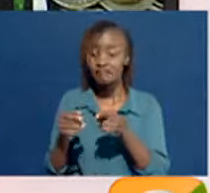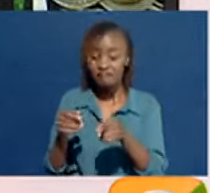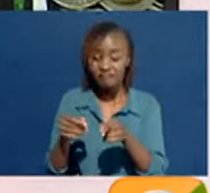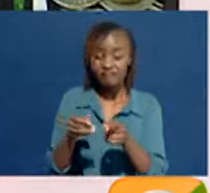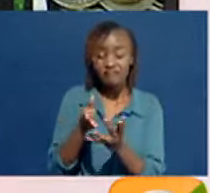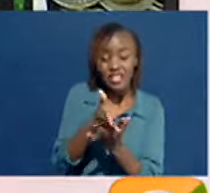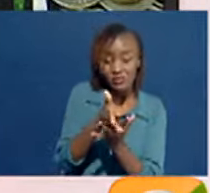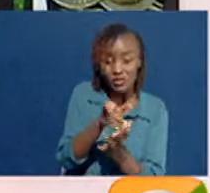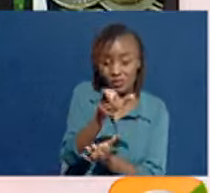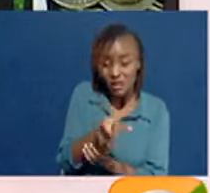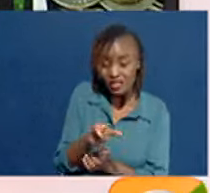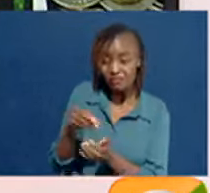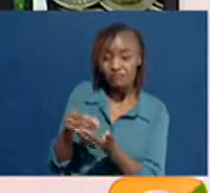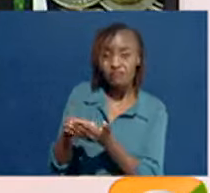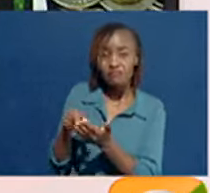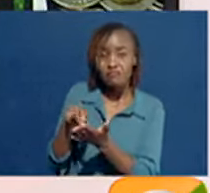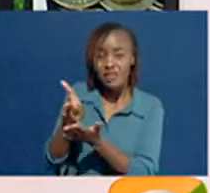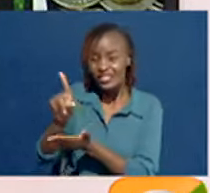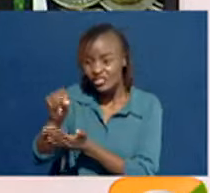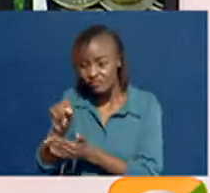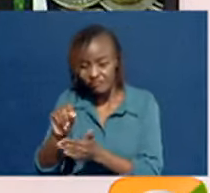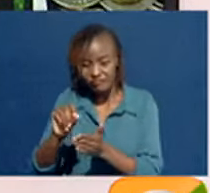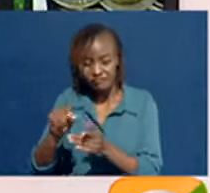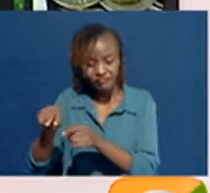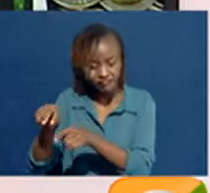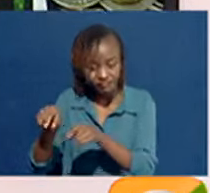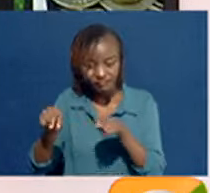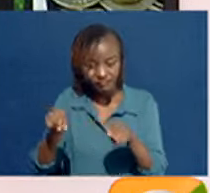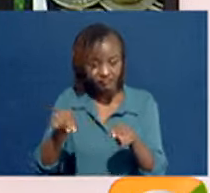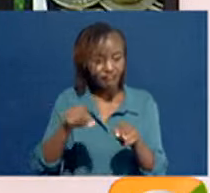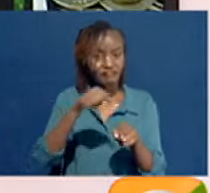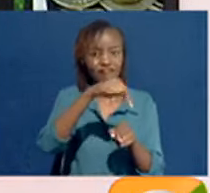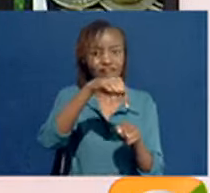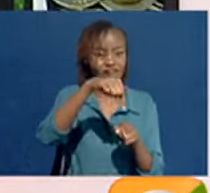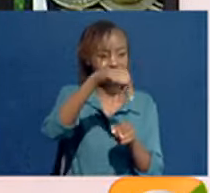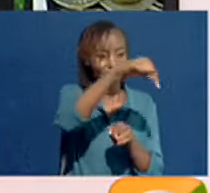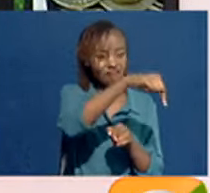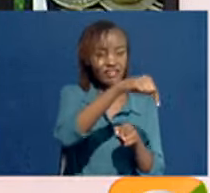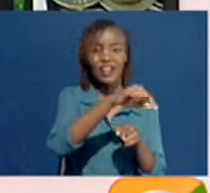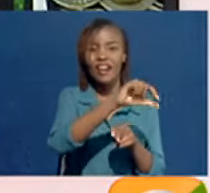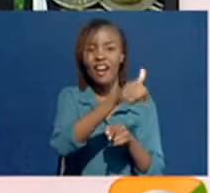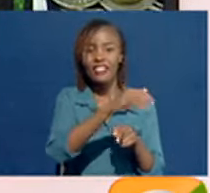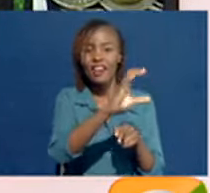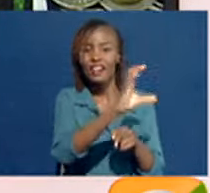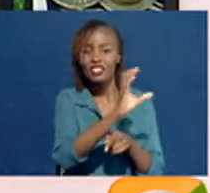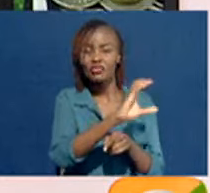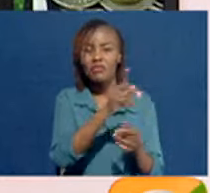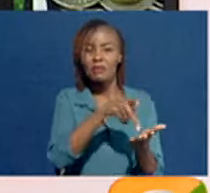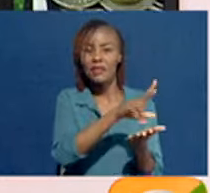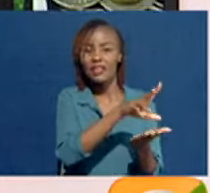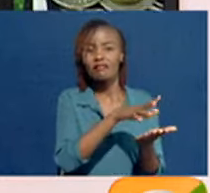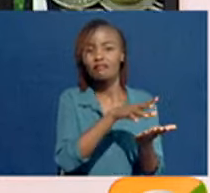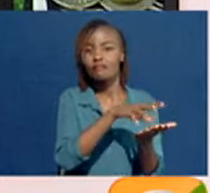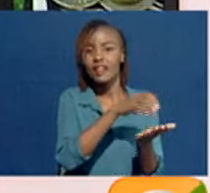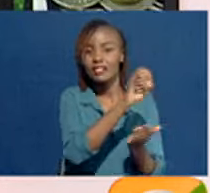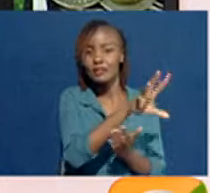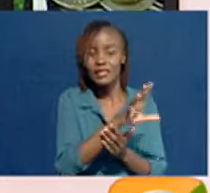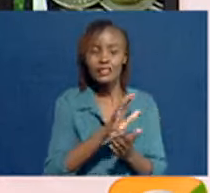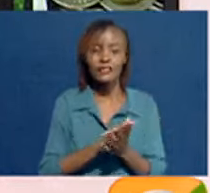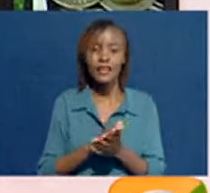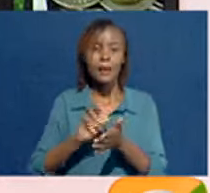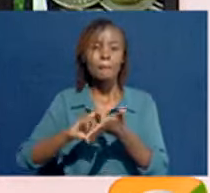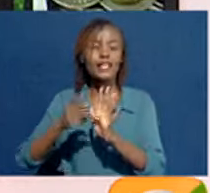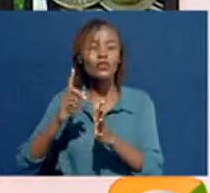market. Similarly, the carbon credit trade system is aligned. It is the companies trading in them that get